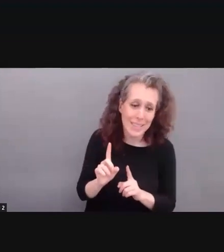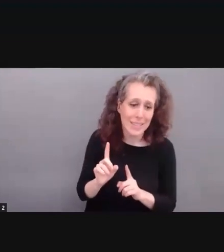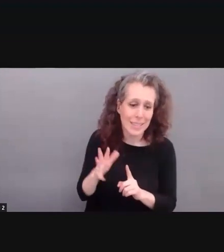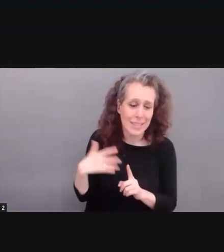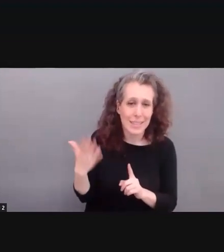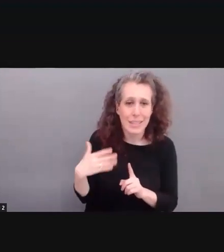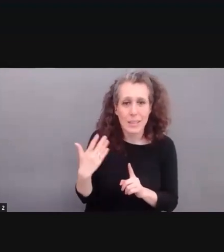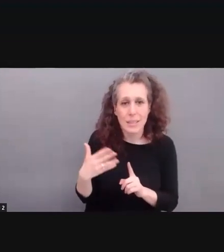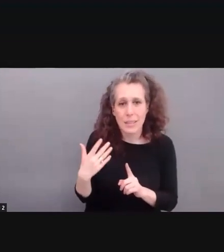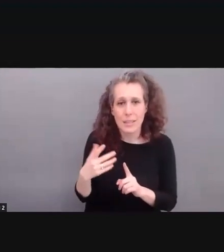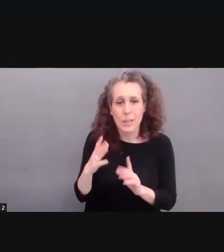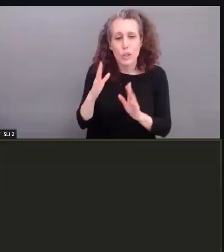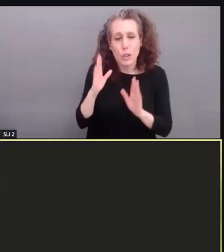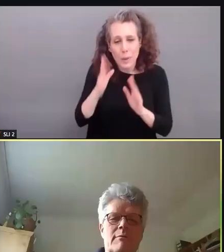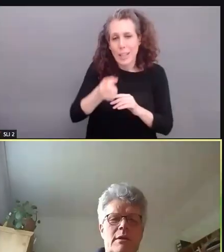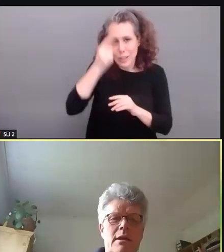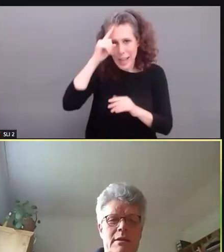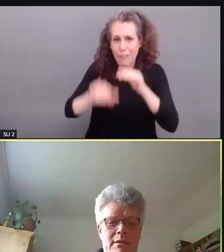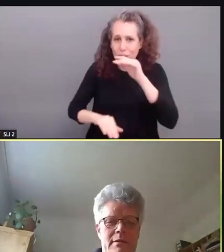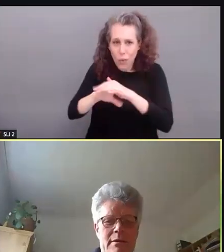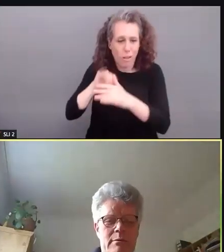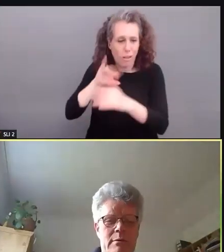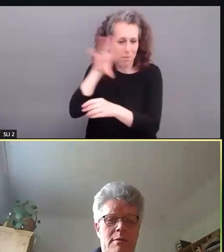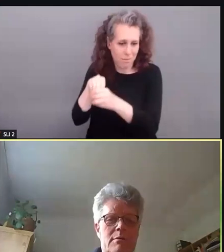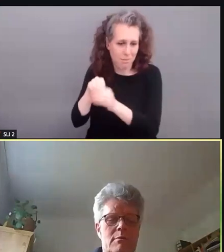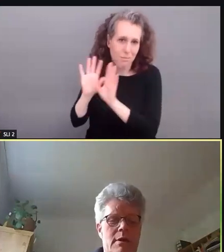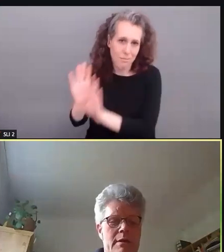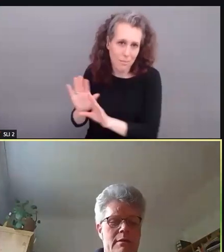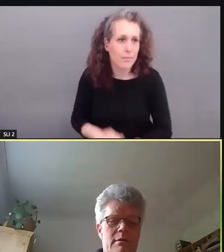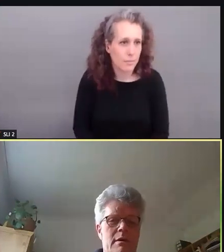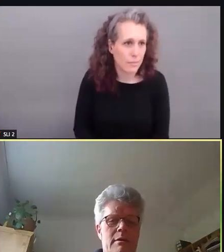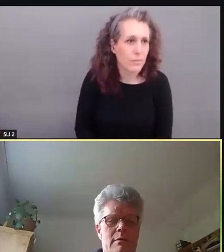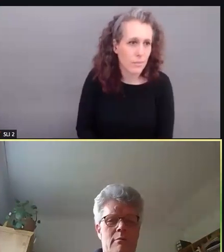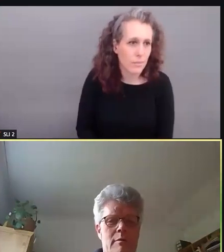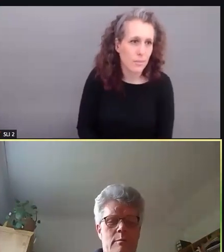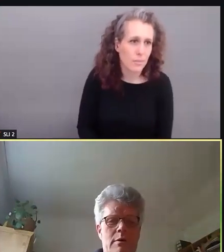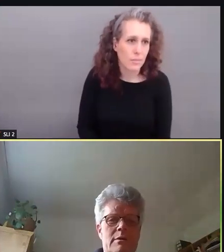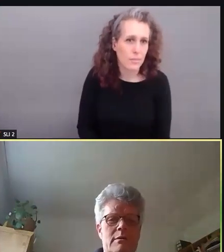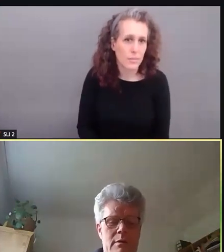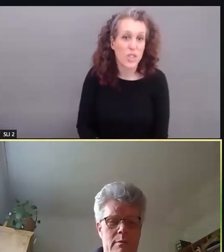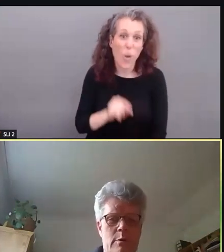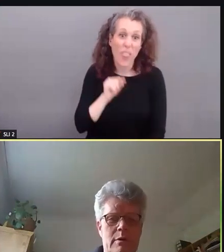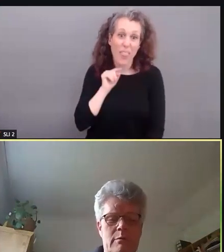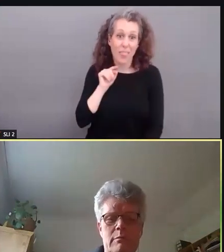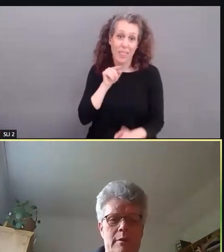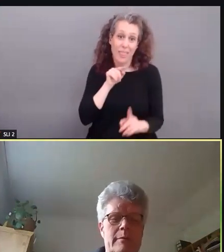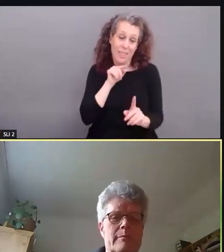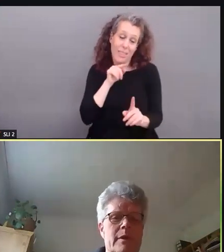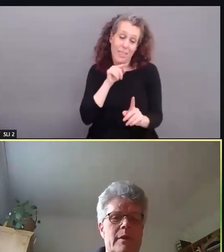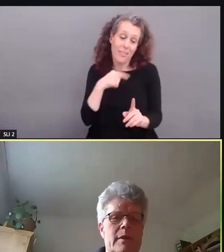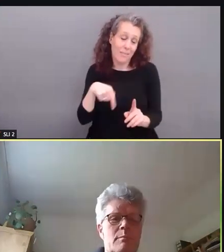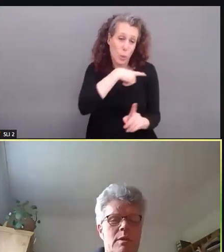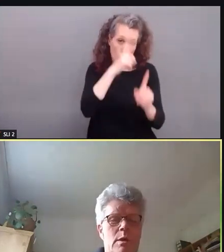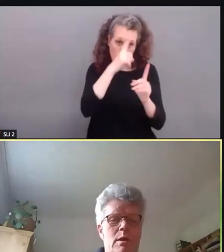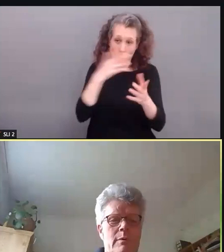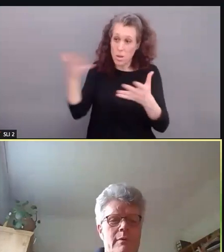short story also. So we've done that, attempted to do that and carry over what worked